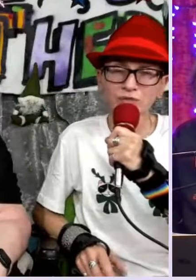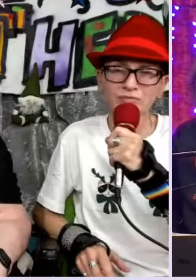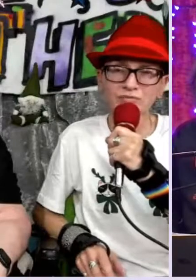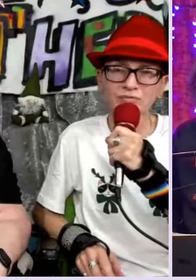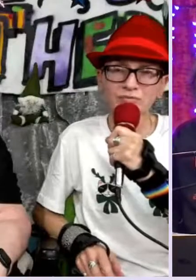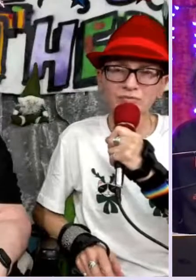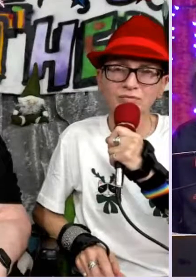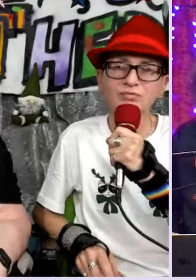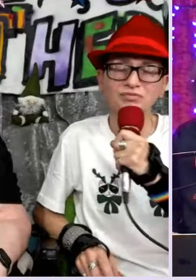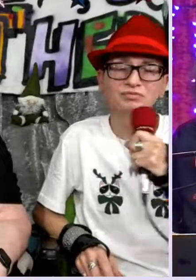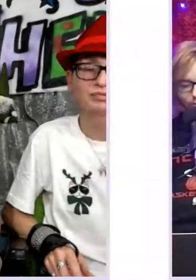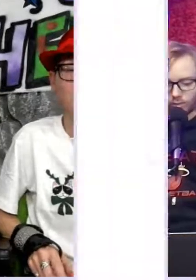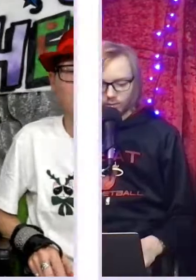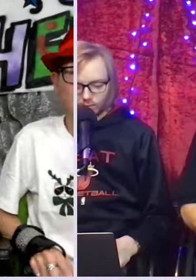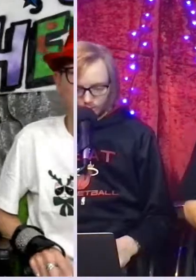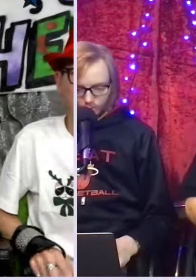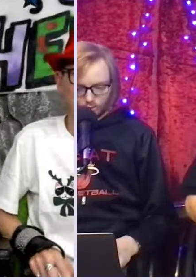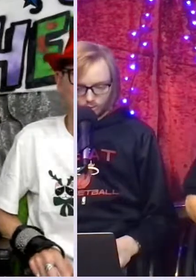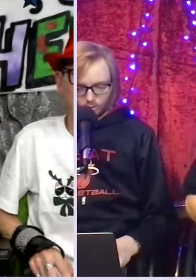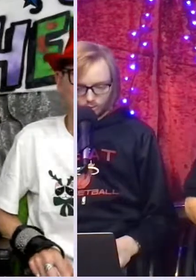Andy.